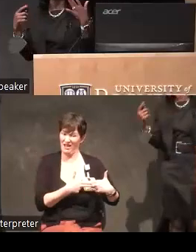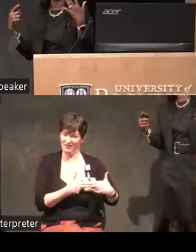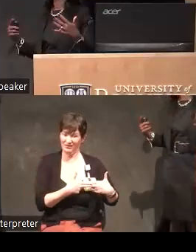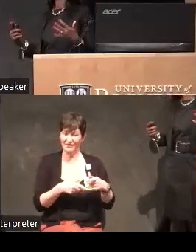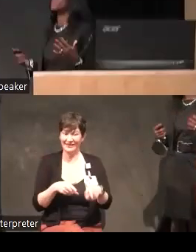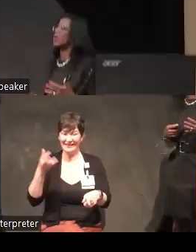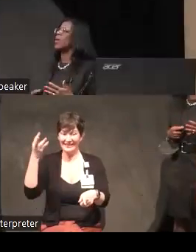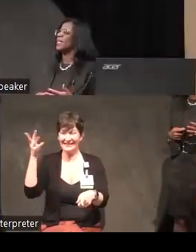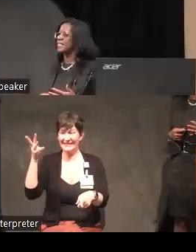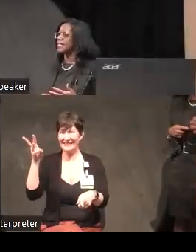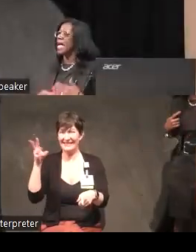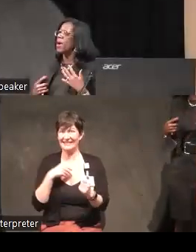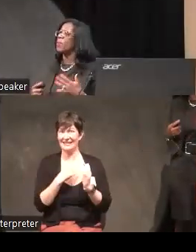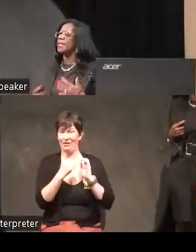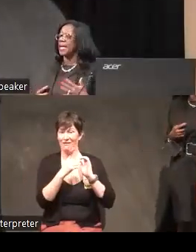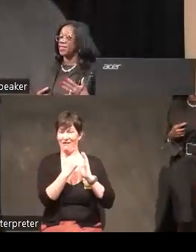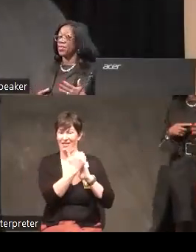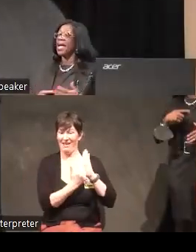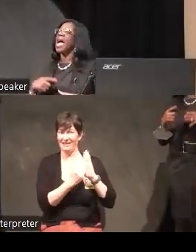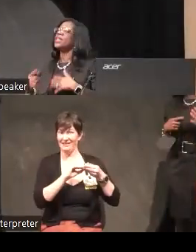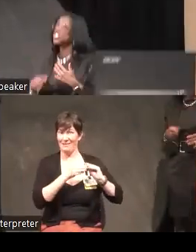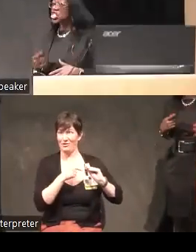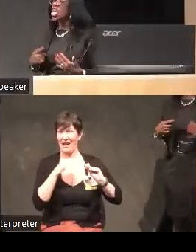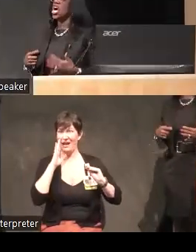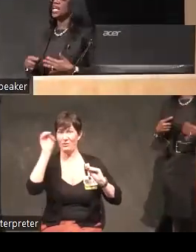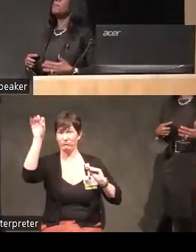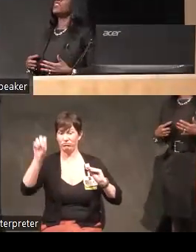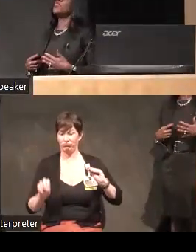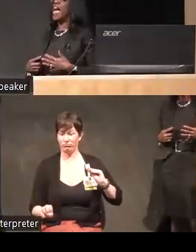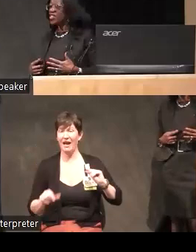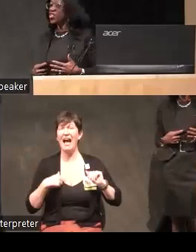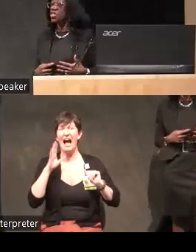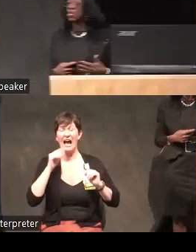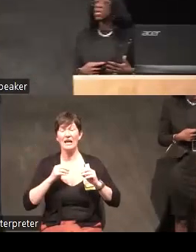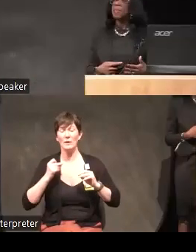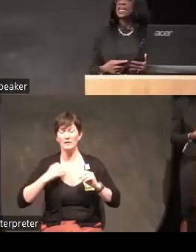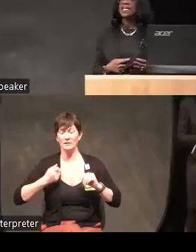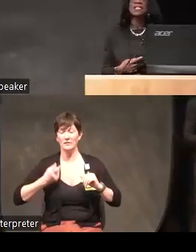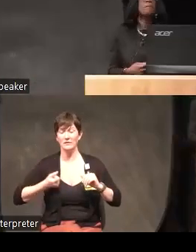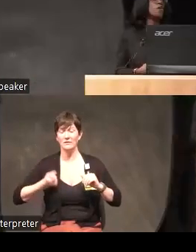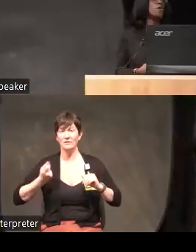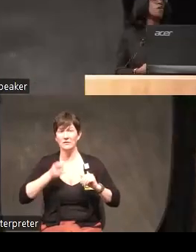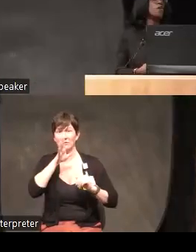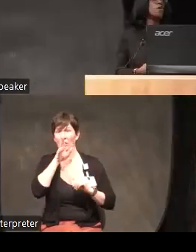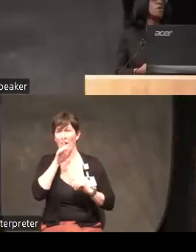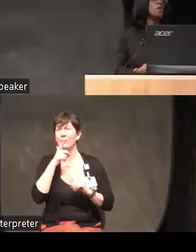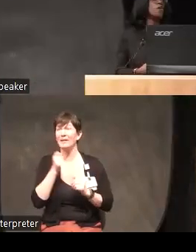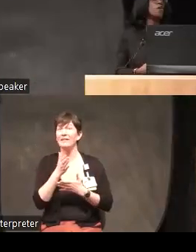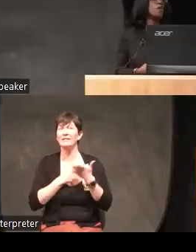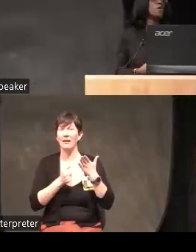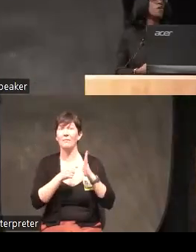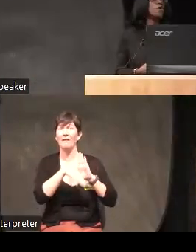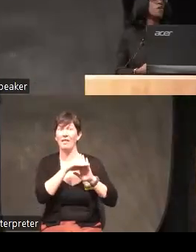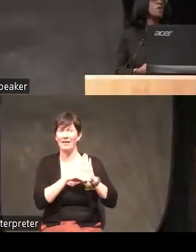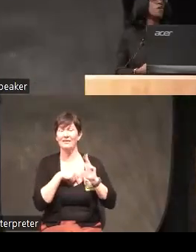16 is the number of takeaway lessons I'm hoping to get through. I'm going to start talking much faster because some of those lessons build on one